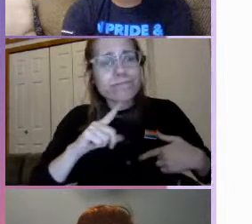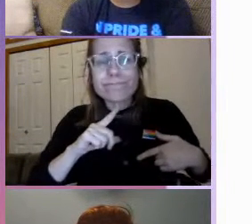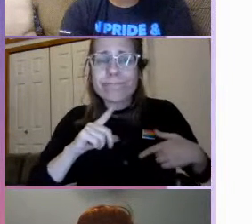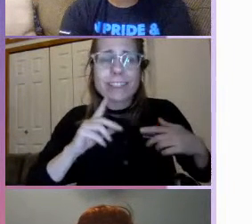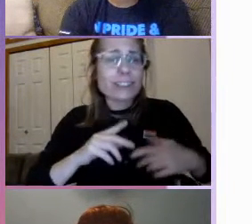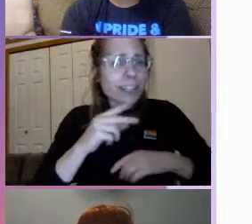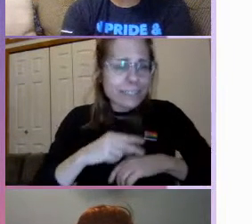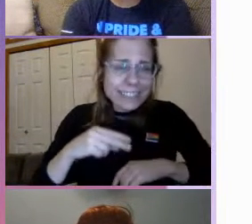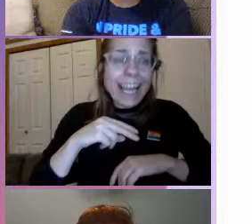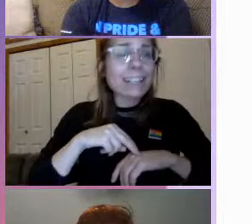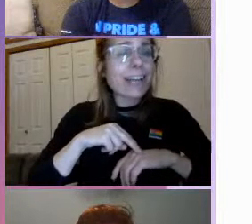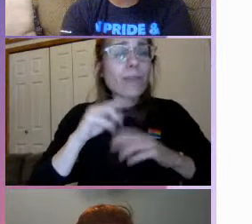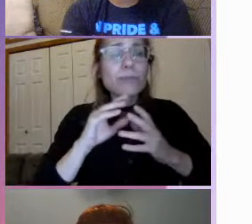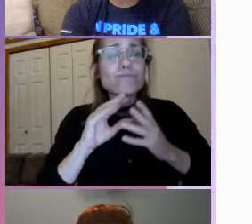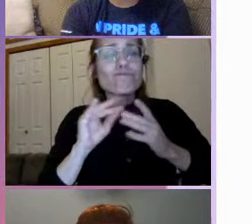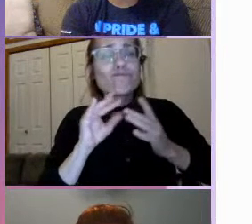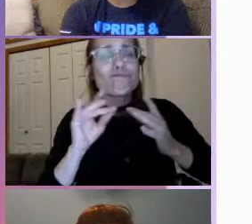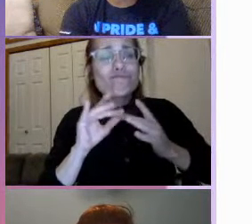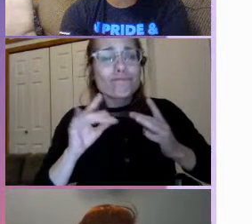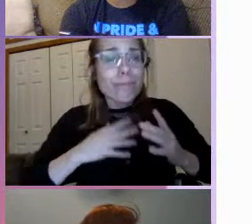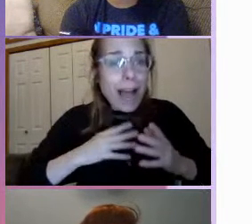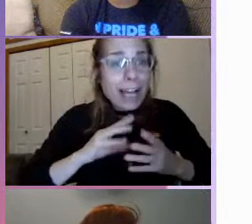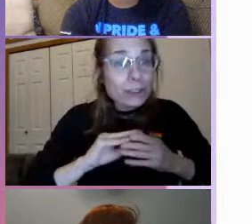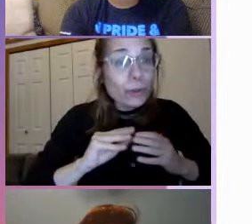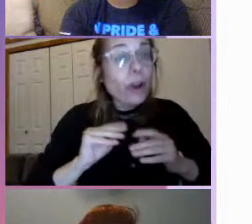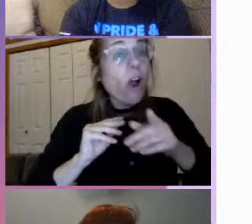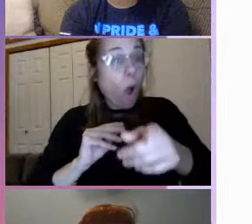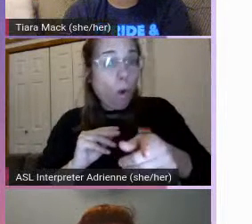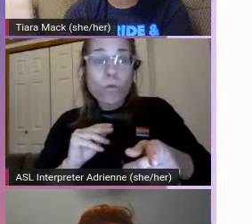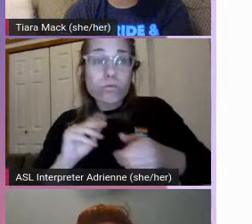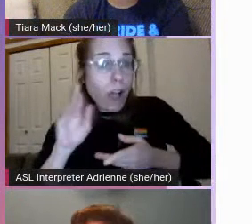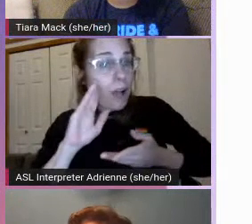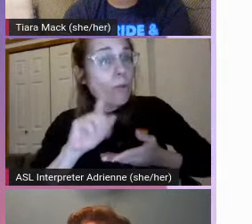Someone to share their story and write testimony. Awesome.